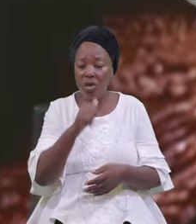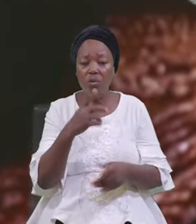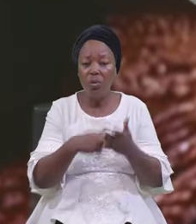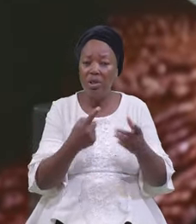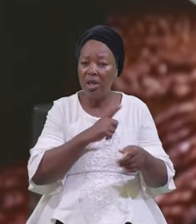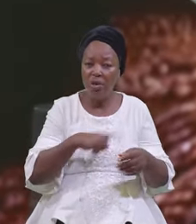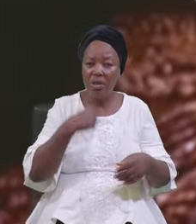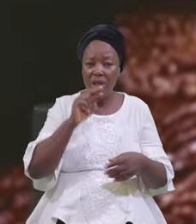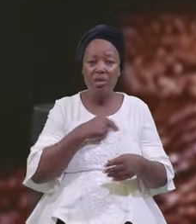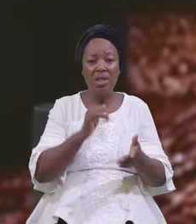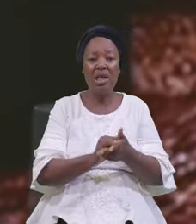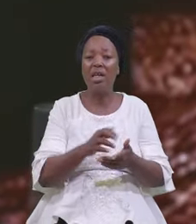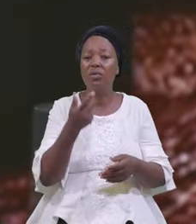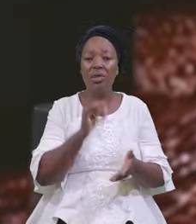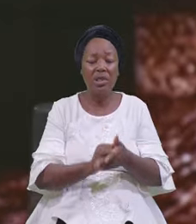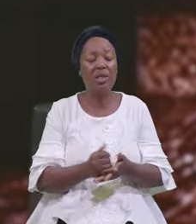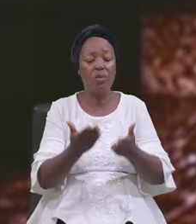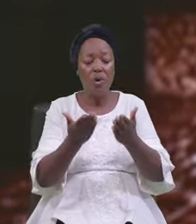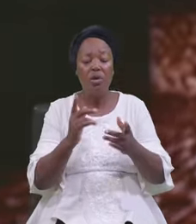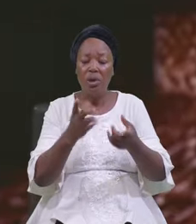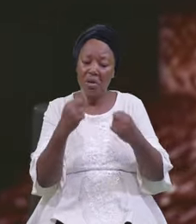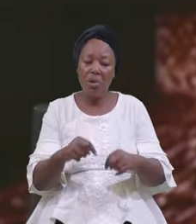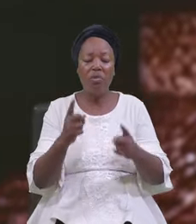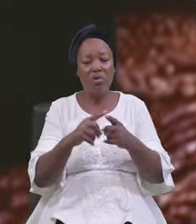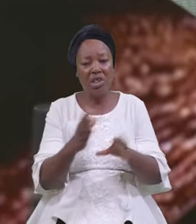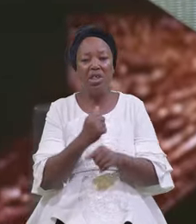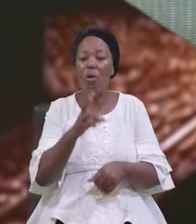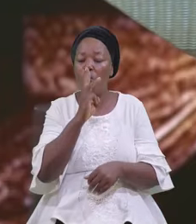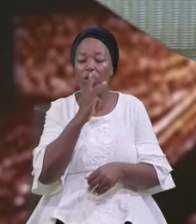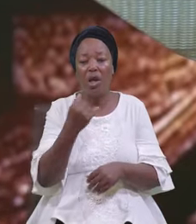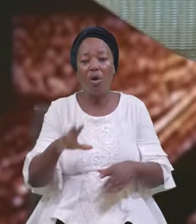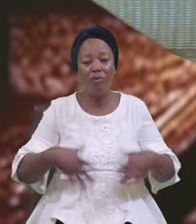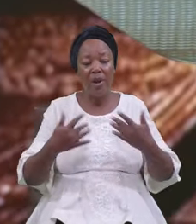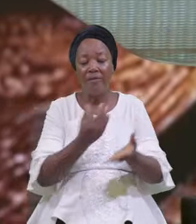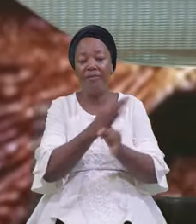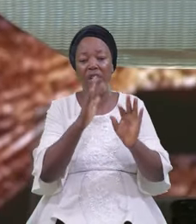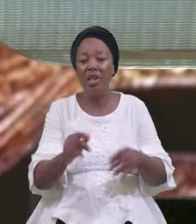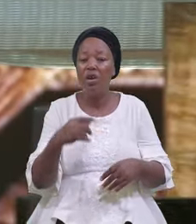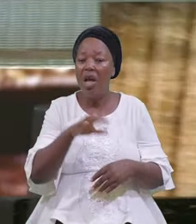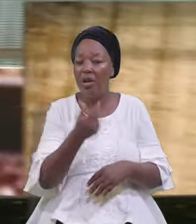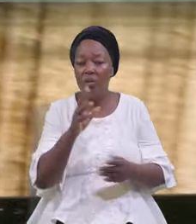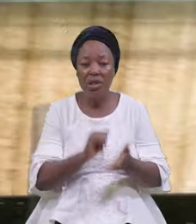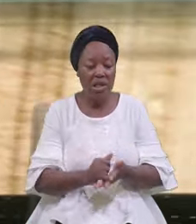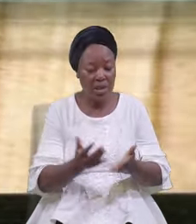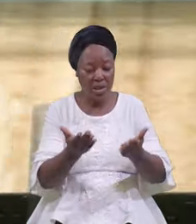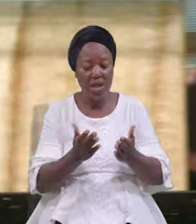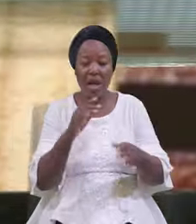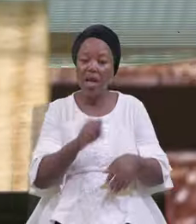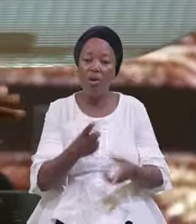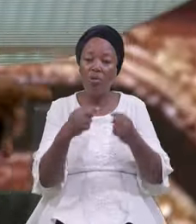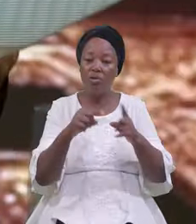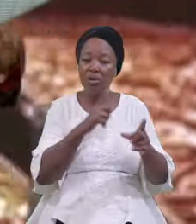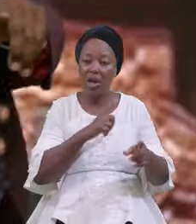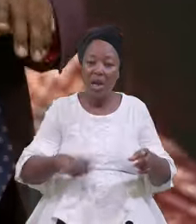Whosoever will may come and take the water of life freely. Whosoever will may come to Christ, our